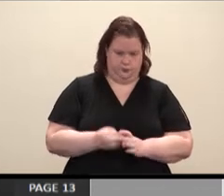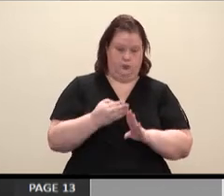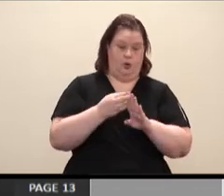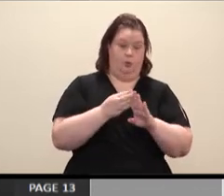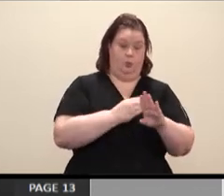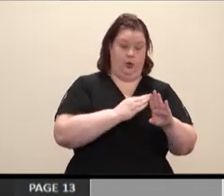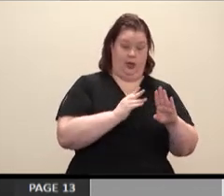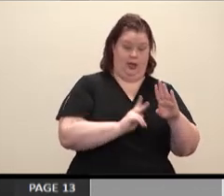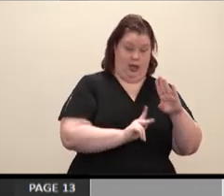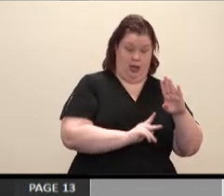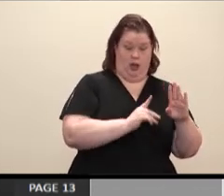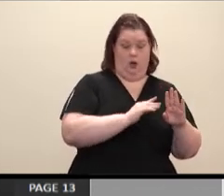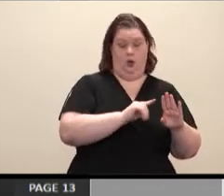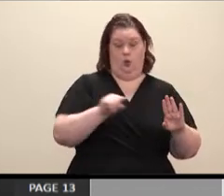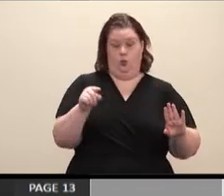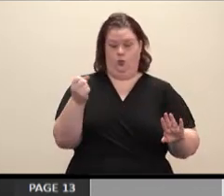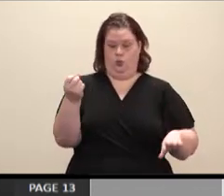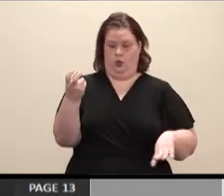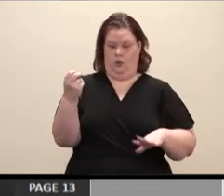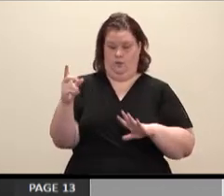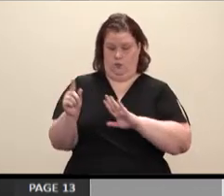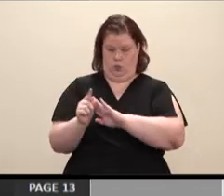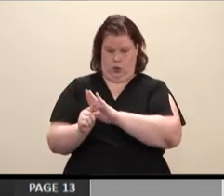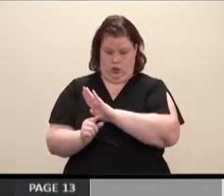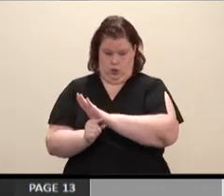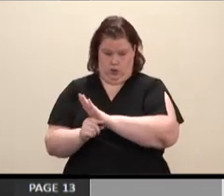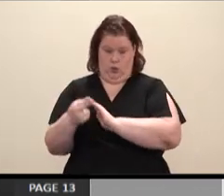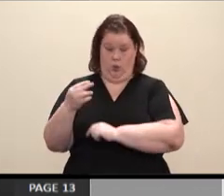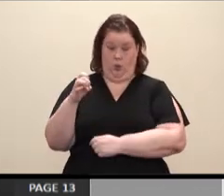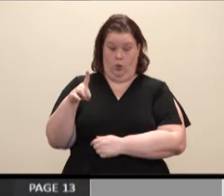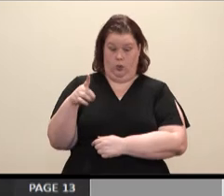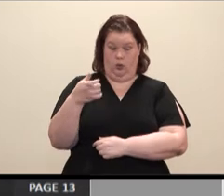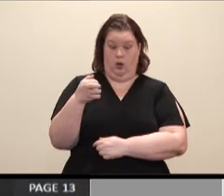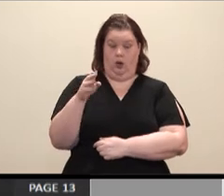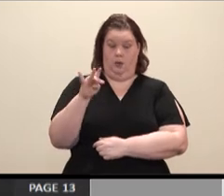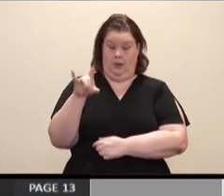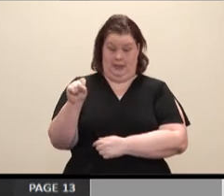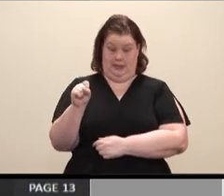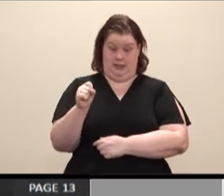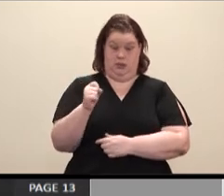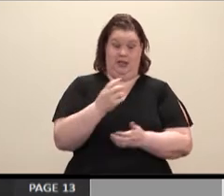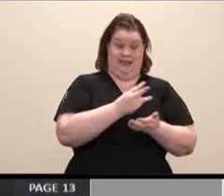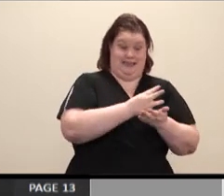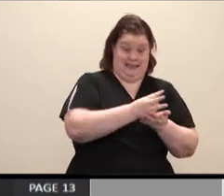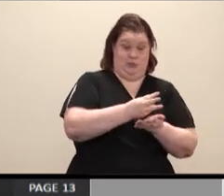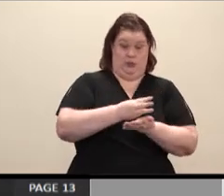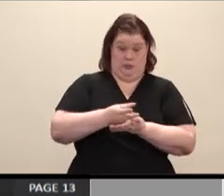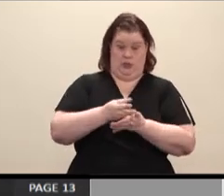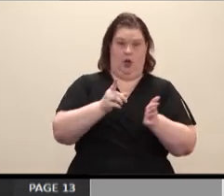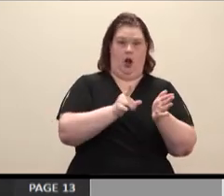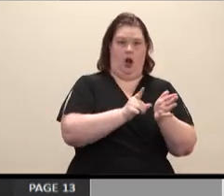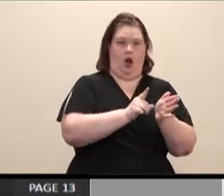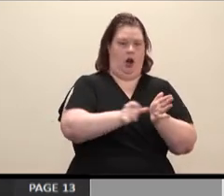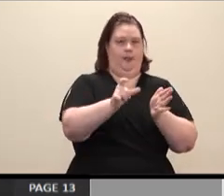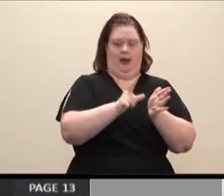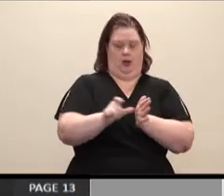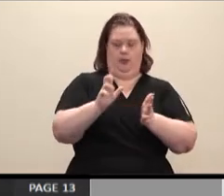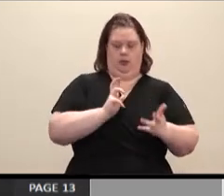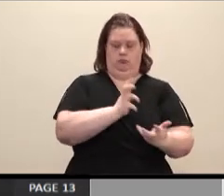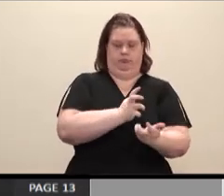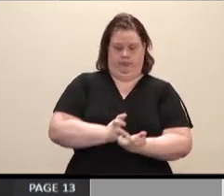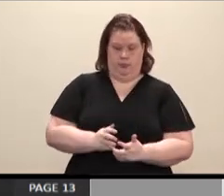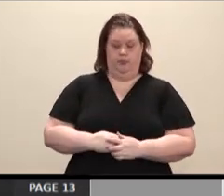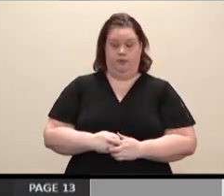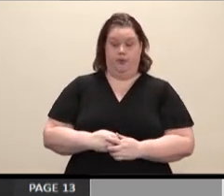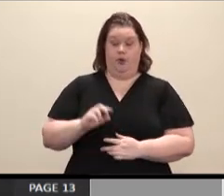through 12, the ADA hold harmless was automatic for the first 2 6 weeks. You had to apply for the third